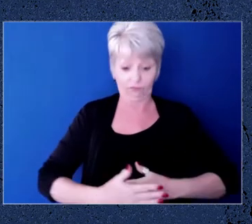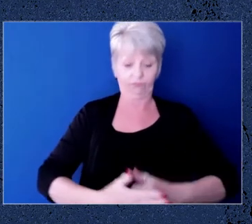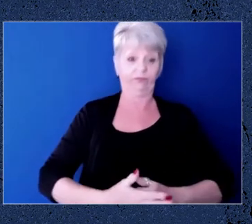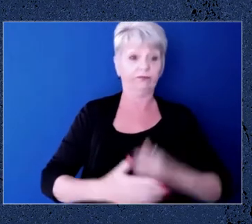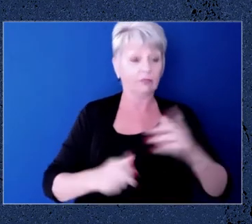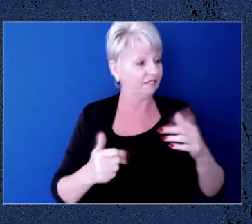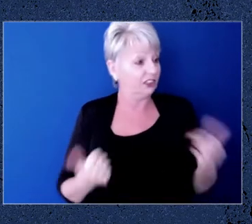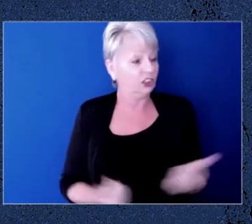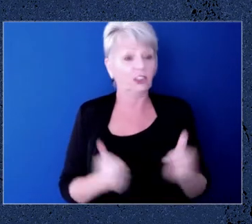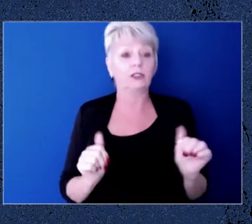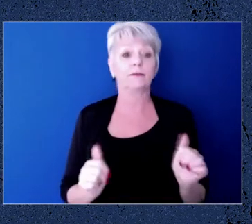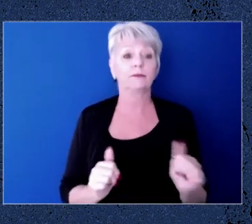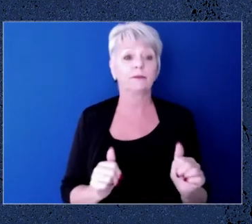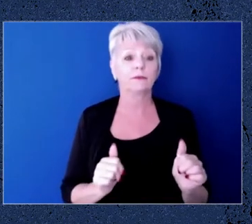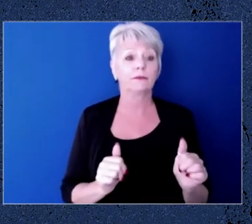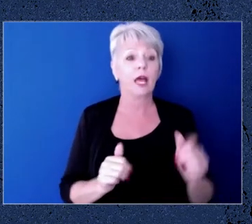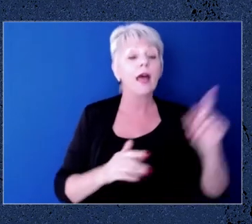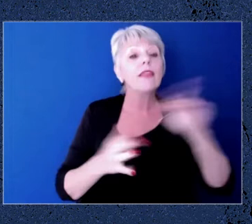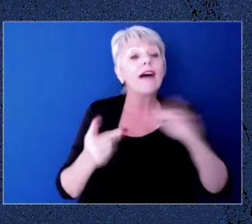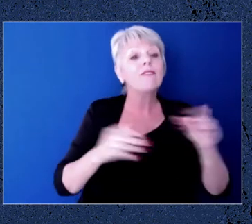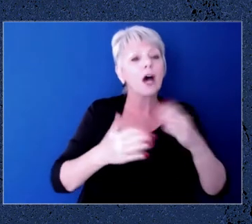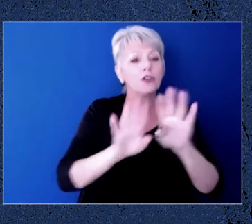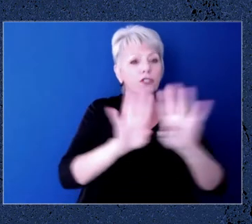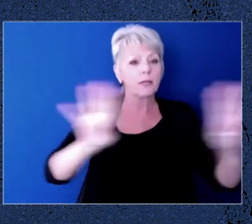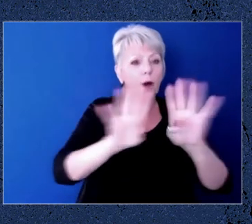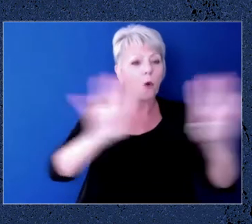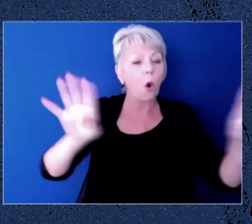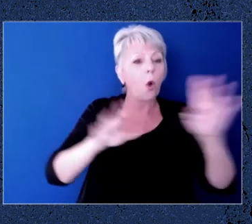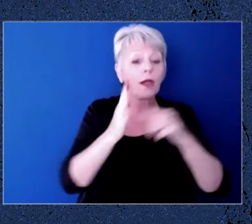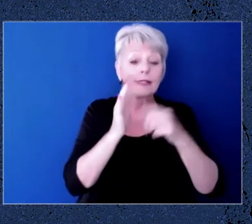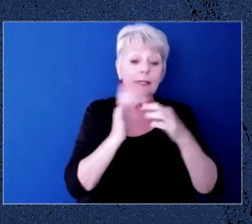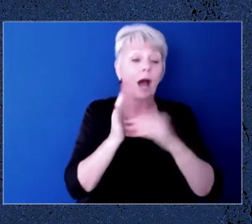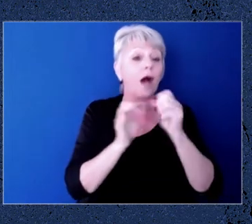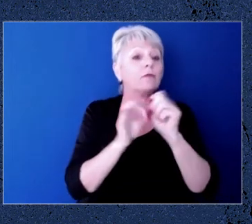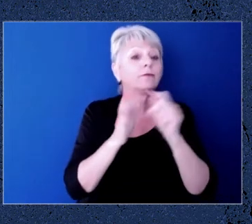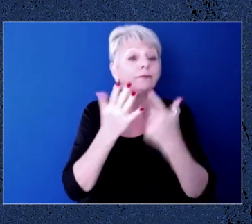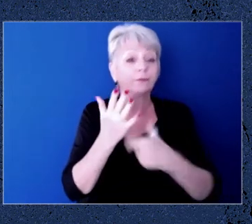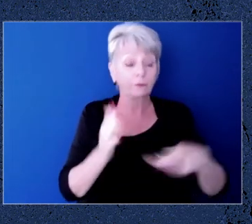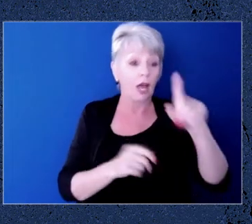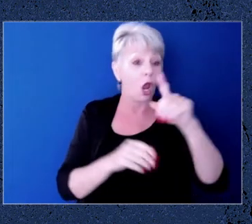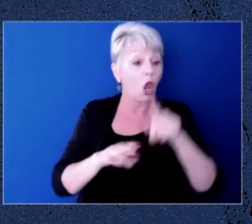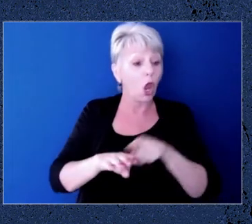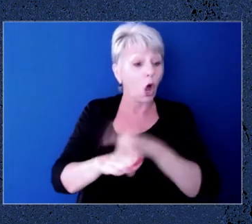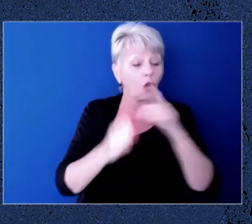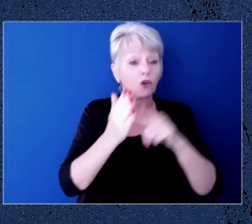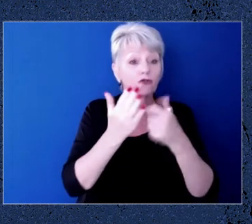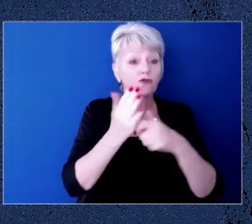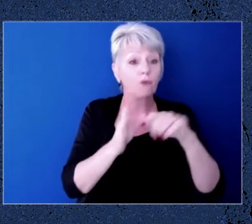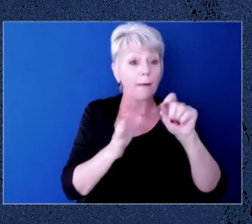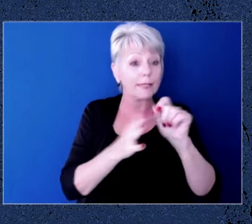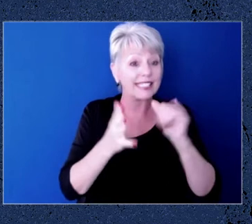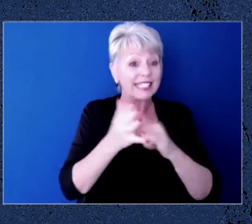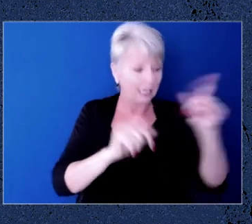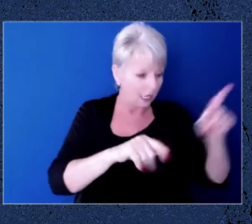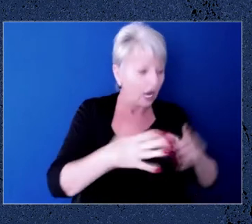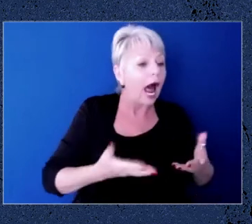breaks in the walls where traps would be put in. Traps of a certain size, specifically engineered long traps that let young ones through that were